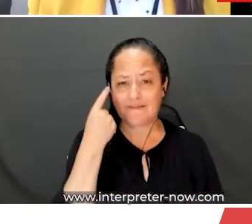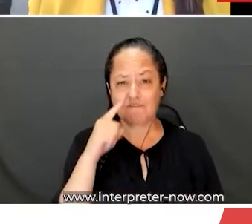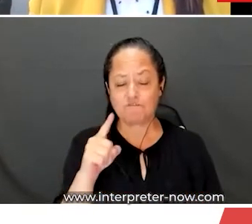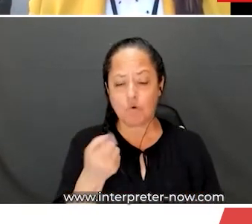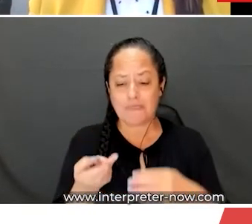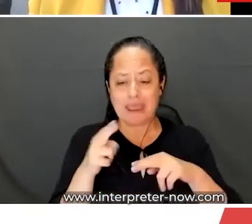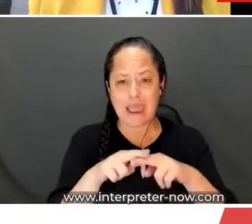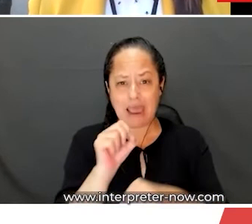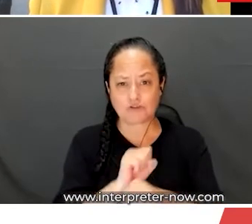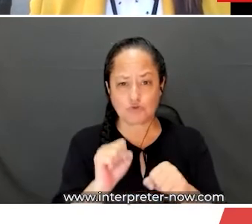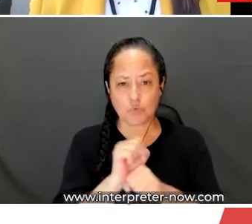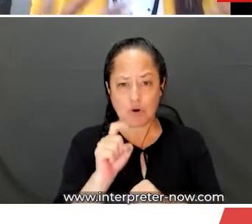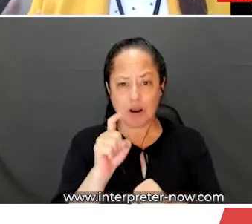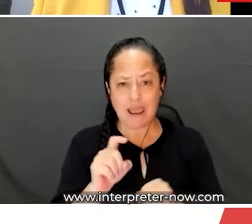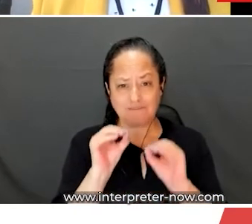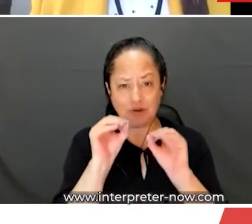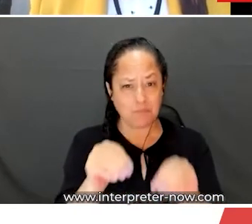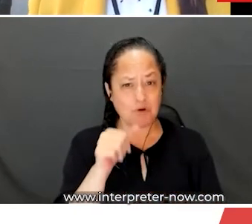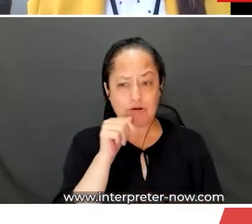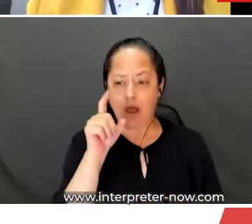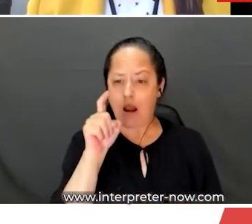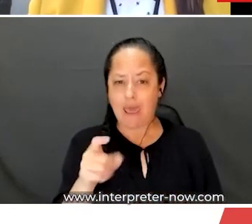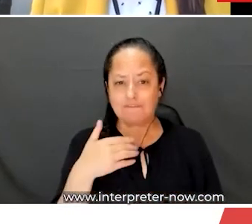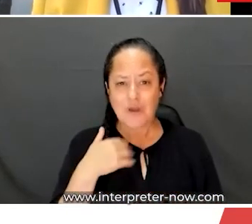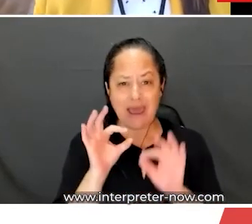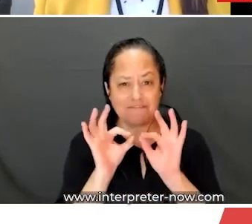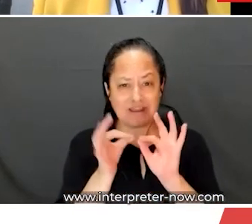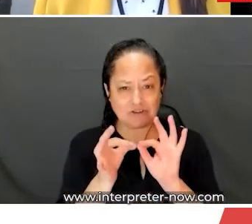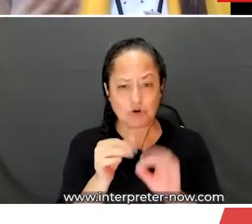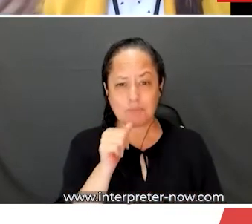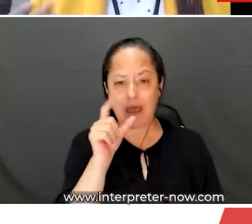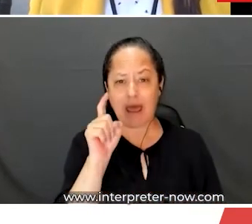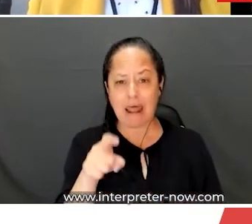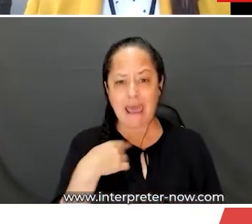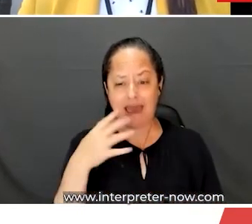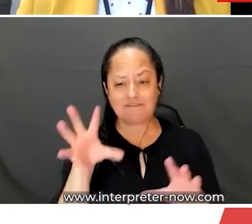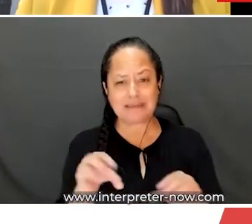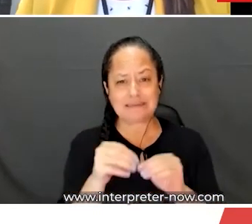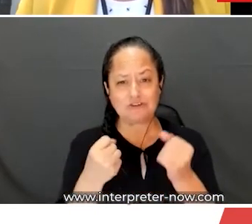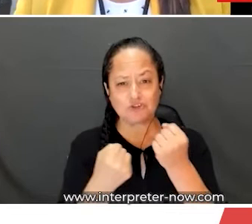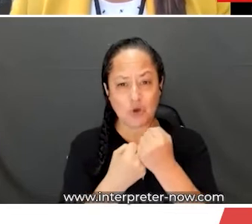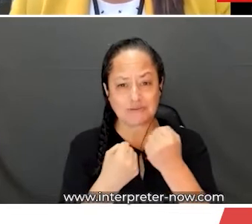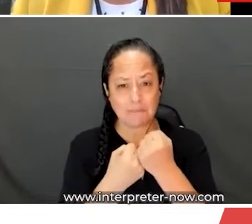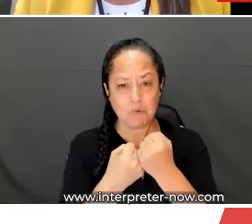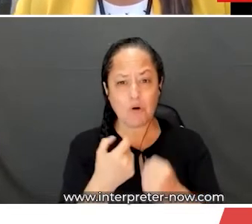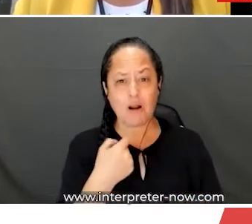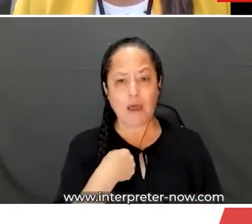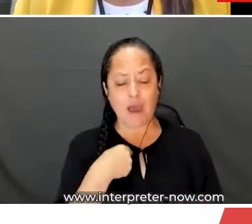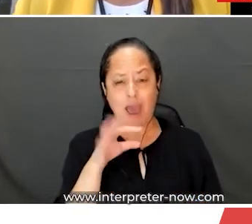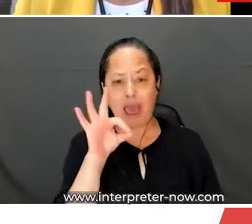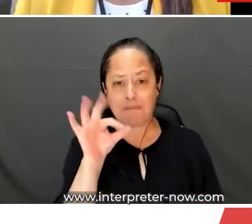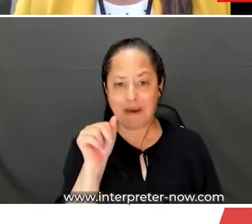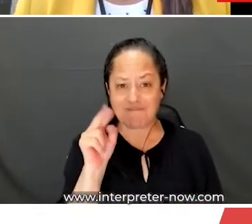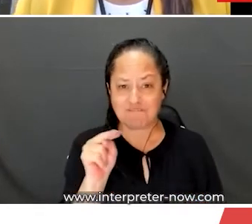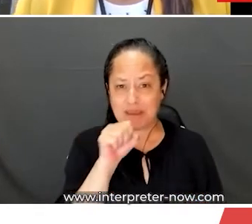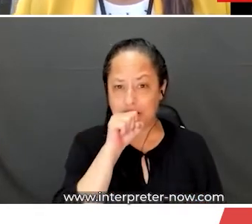extra work that they're having to put in? And they don't have to have an interpreter, right? They don't have to have that additional support. So I am such a fan of this.